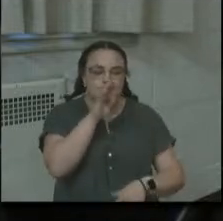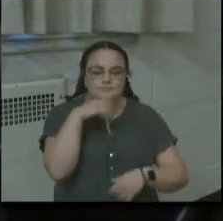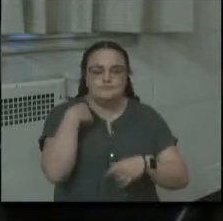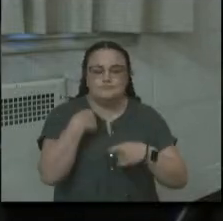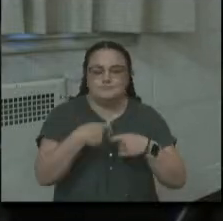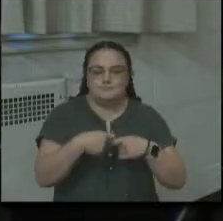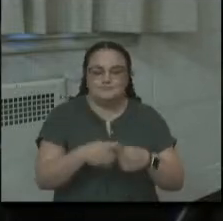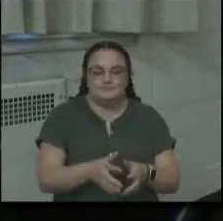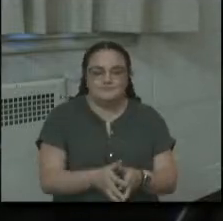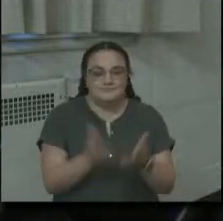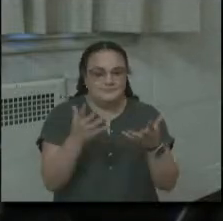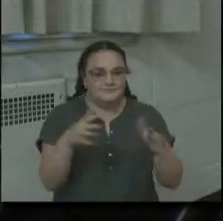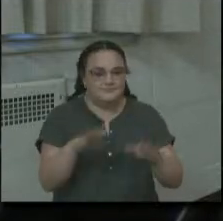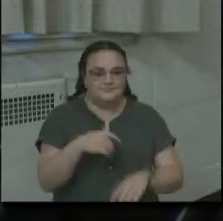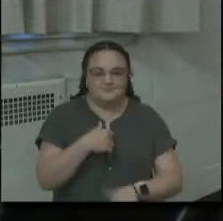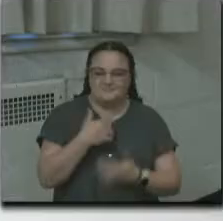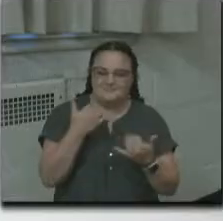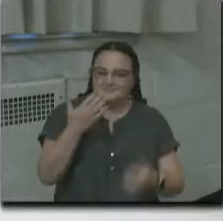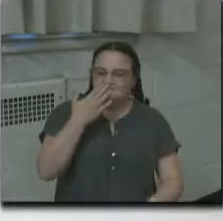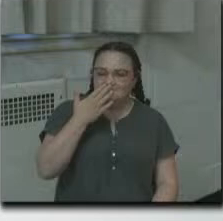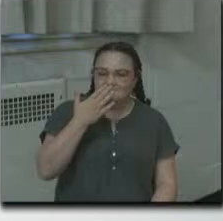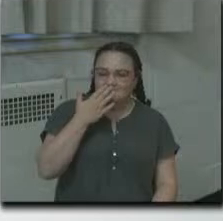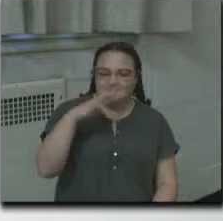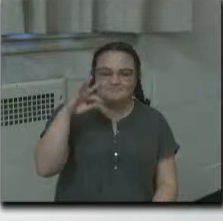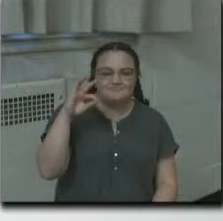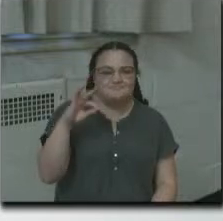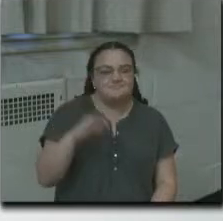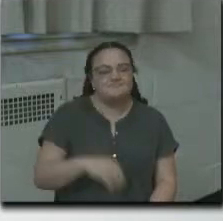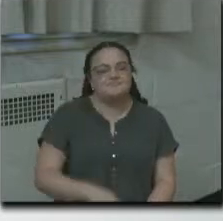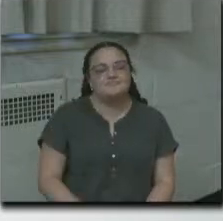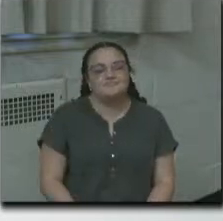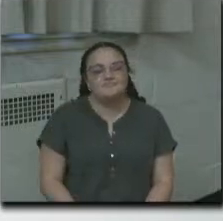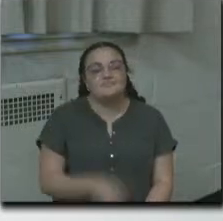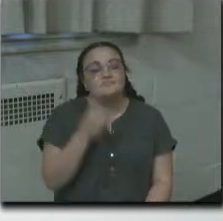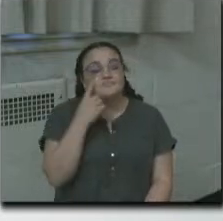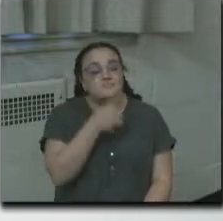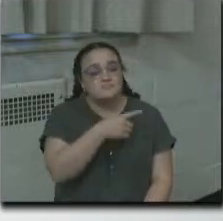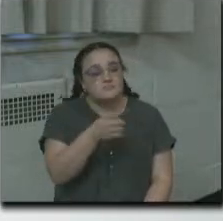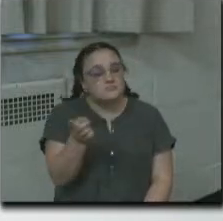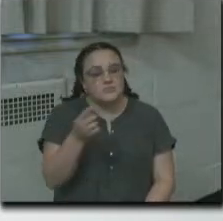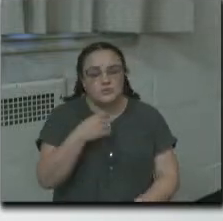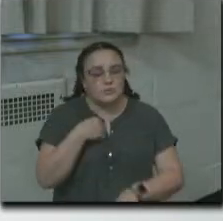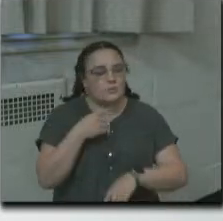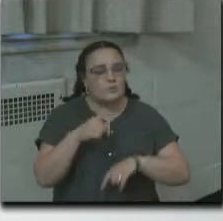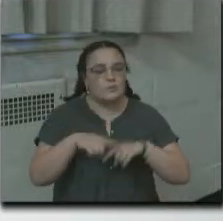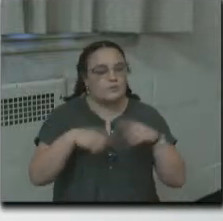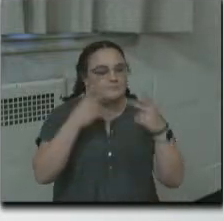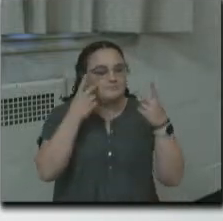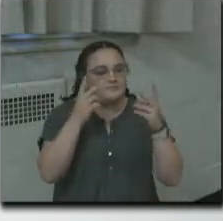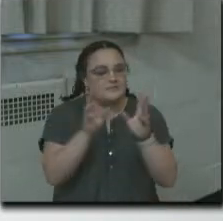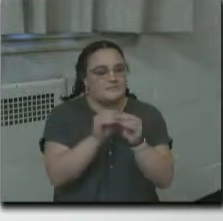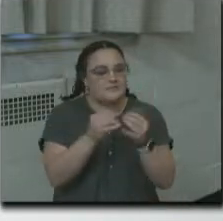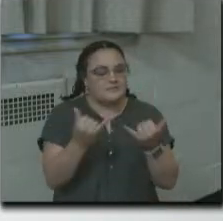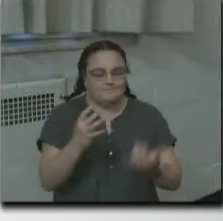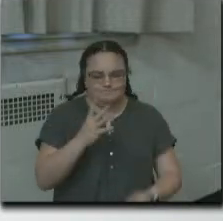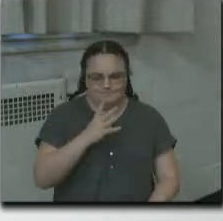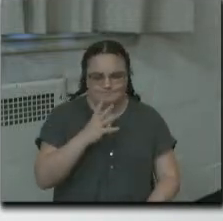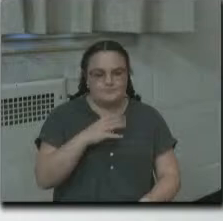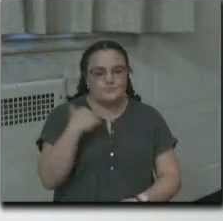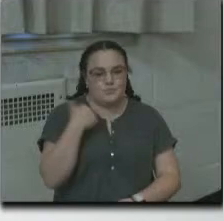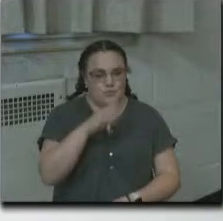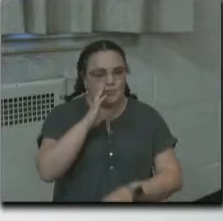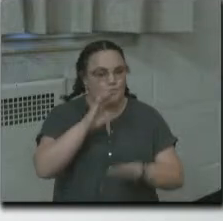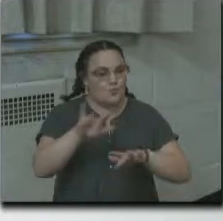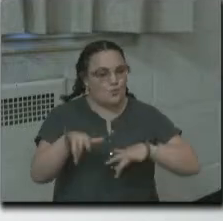508-924-5155. Thank you so much. For those who are not able to observe now, the meeting is being recorded and can